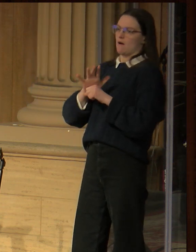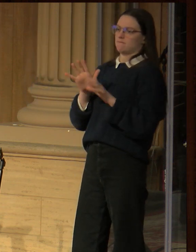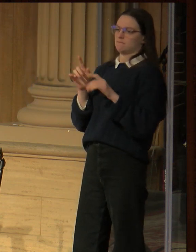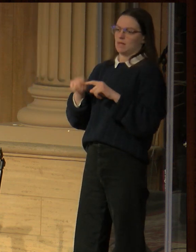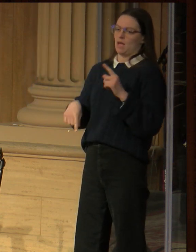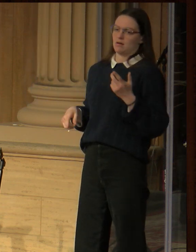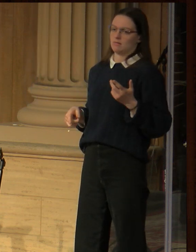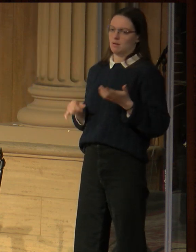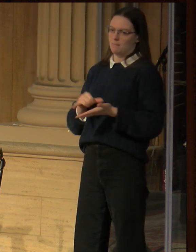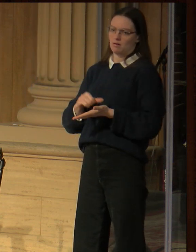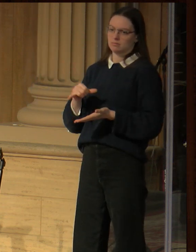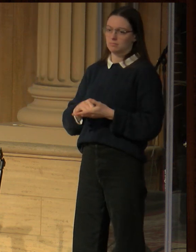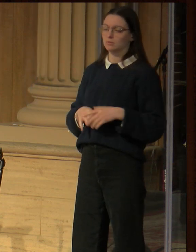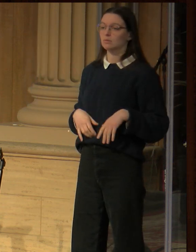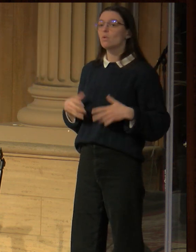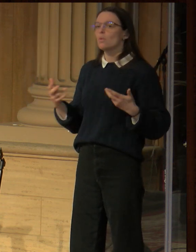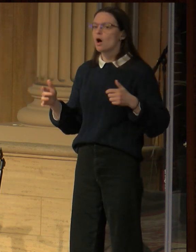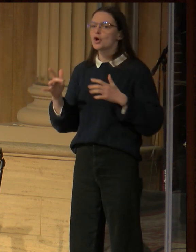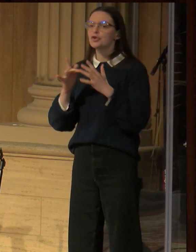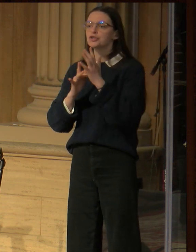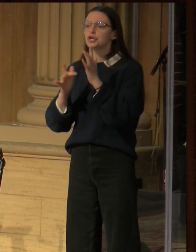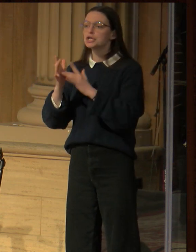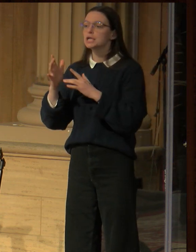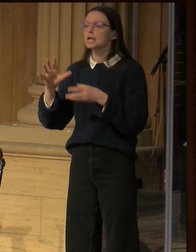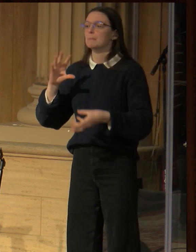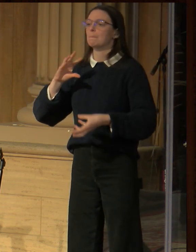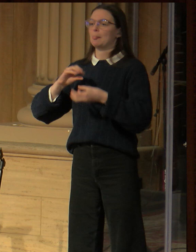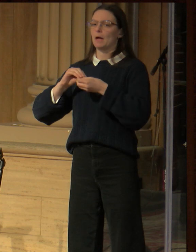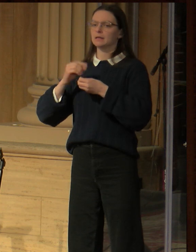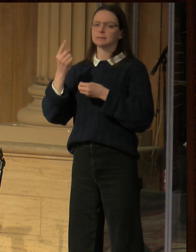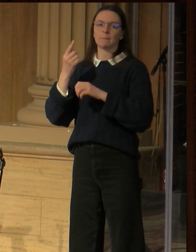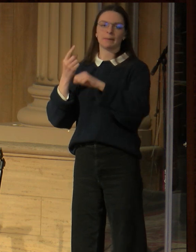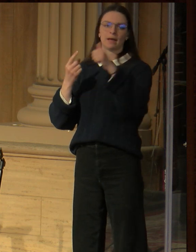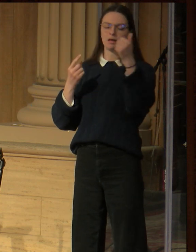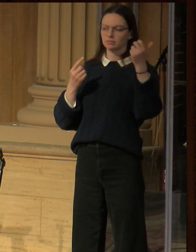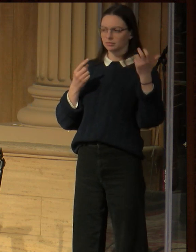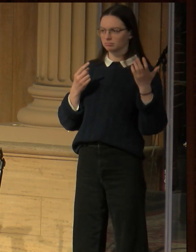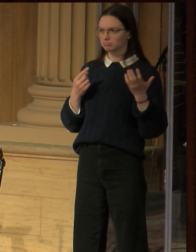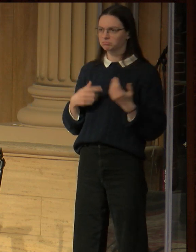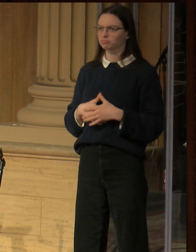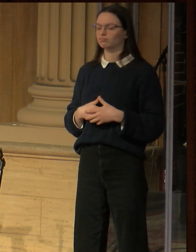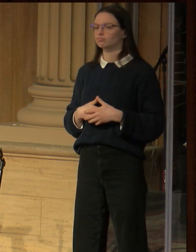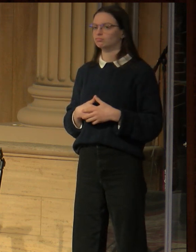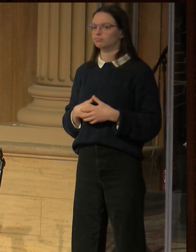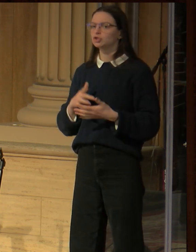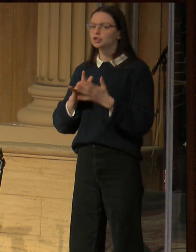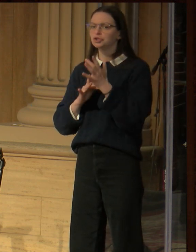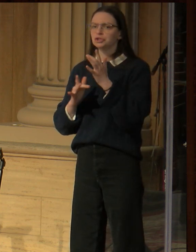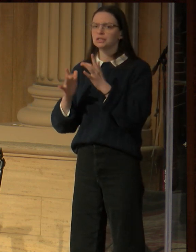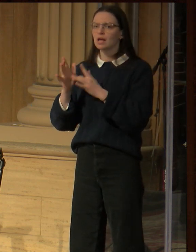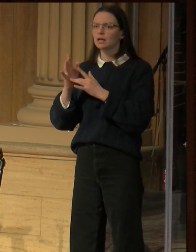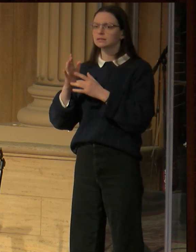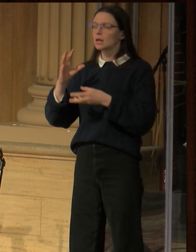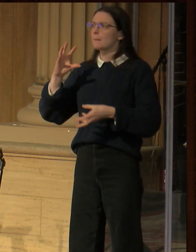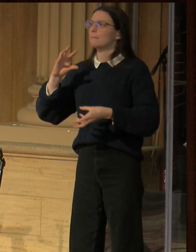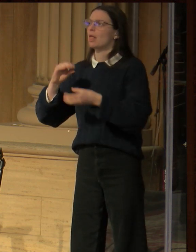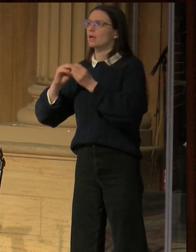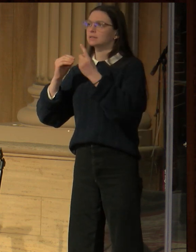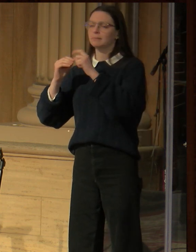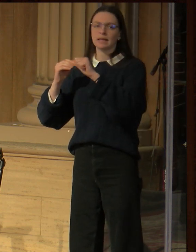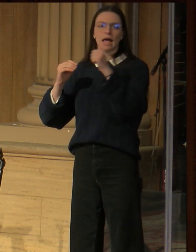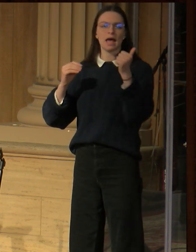Or we'll say it must be Jesus plus something else that allows us to really grow and build the Christian life